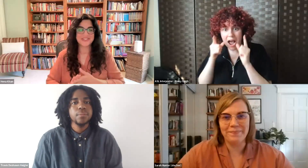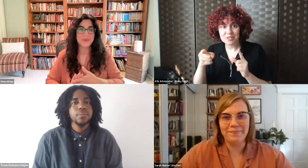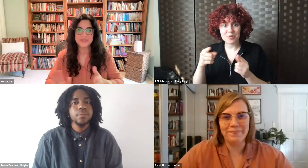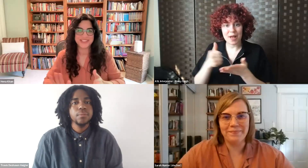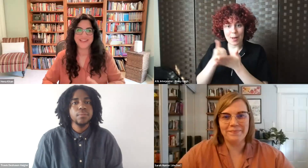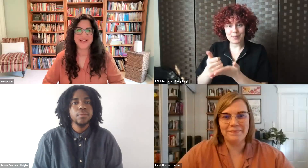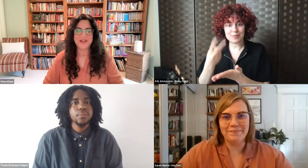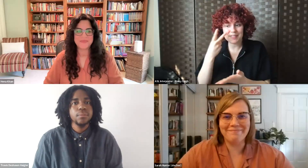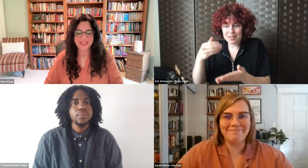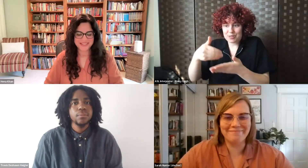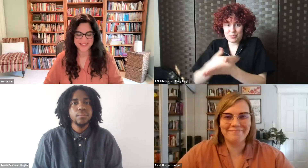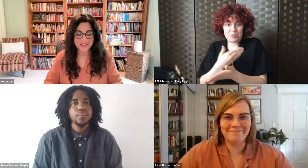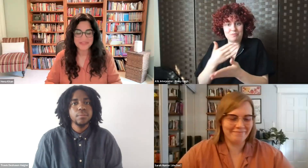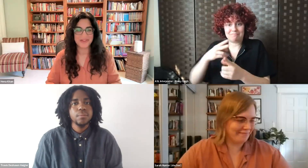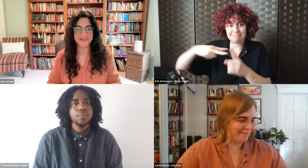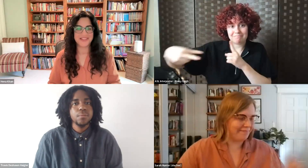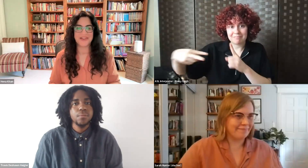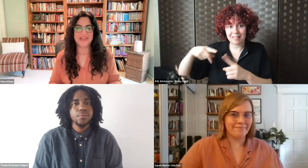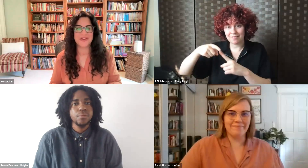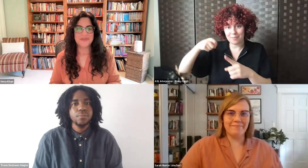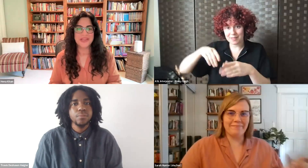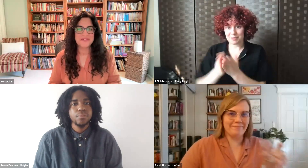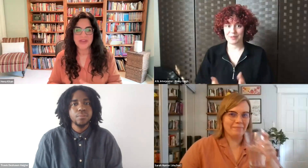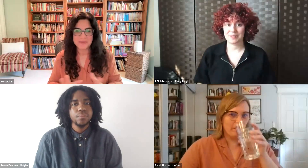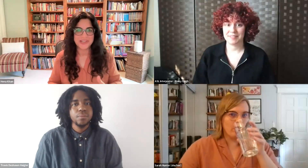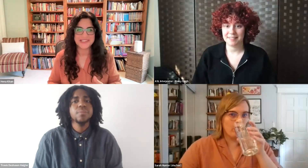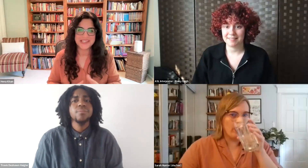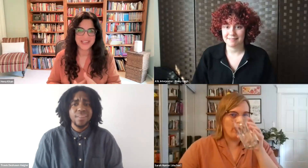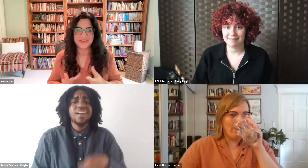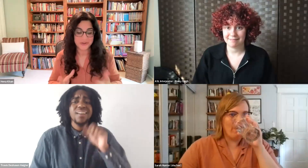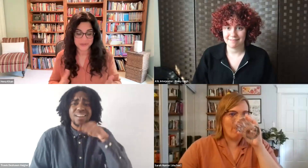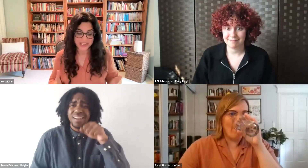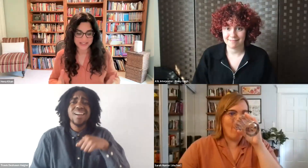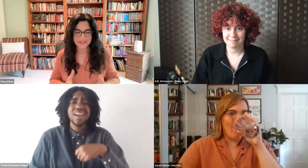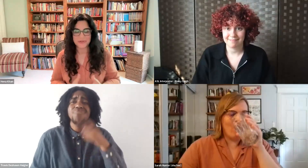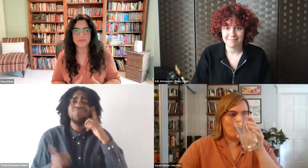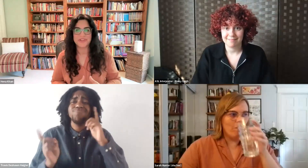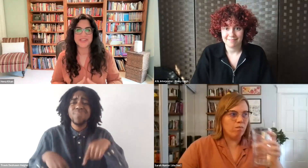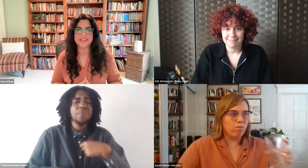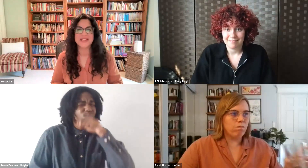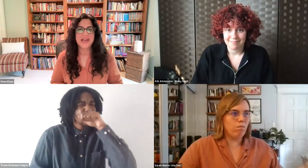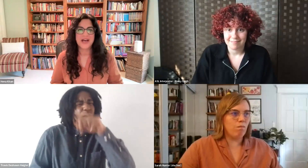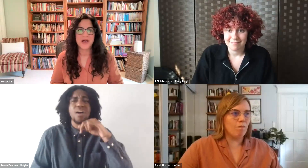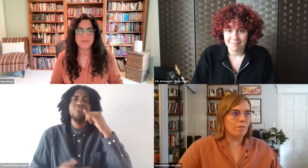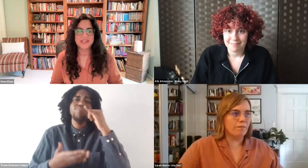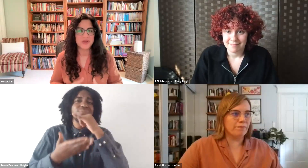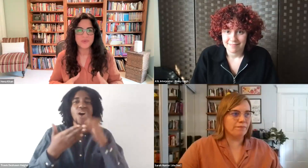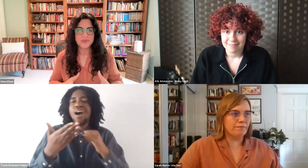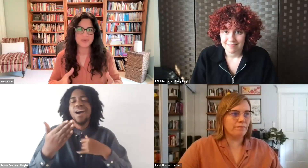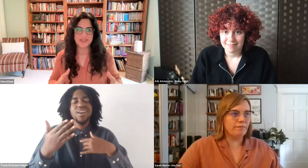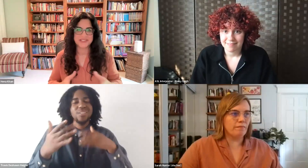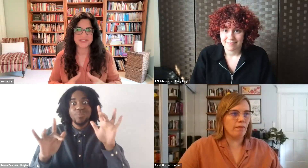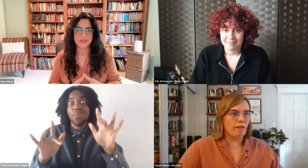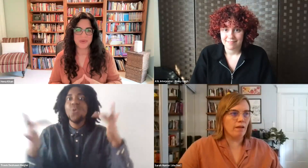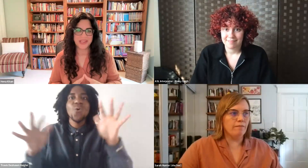Yes, actually, totally. I love the art. I love how vibrant and energetic and colorful it is. And it's